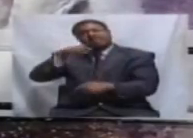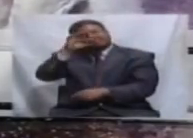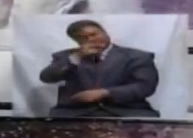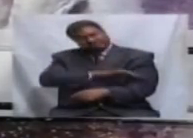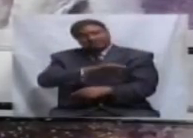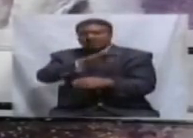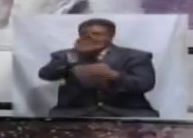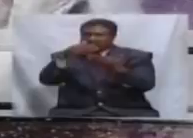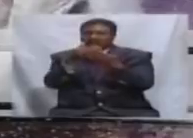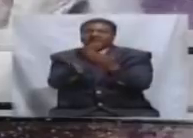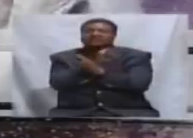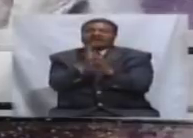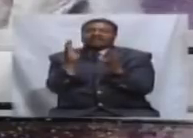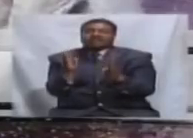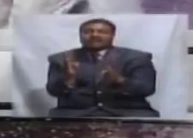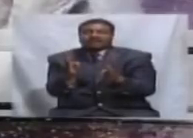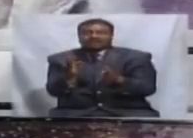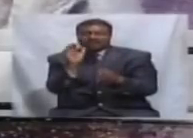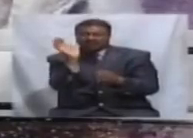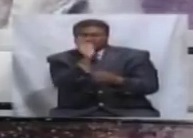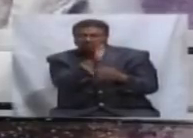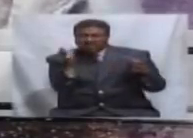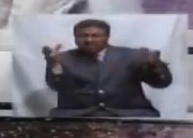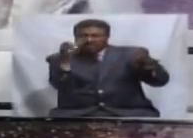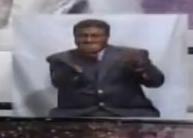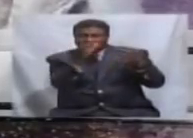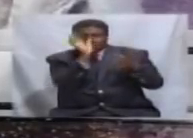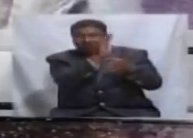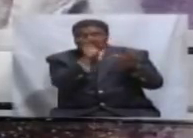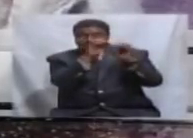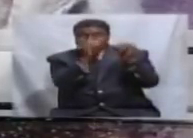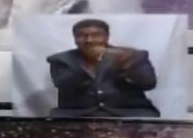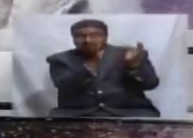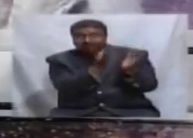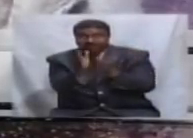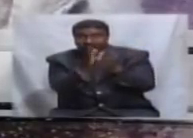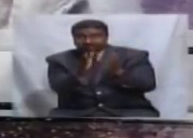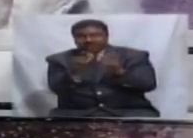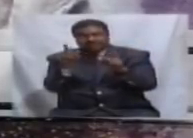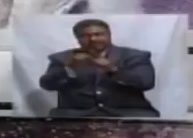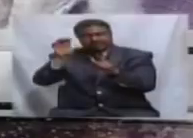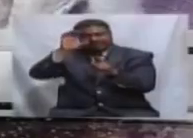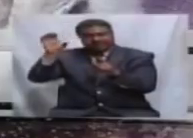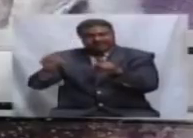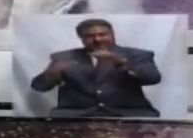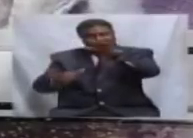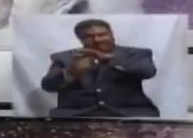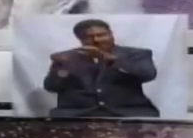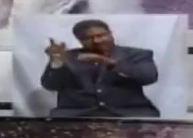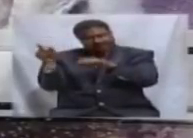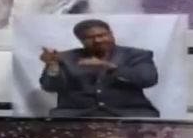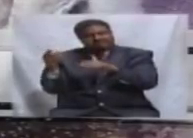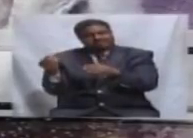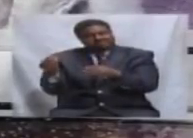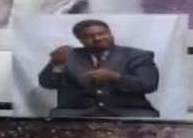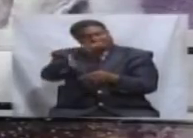country. She says the recent seminar, which was hosted by her organization and the Chinese embassy in Zambia, has provided inputs